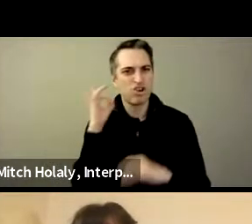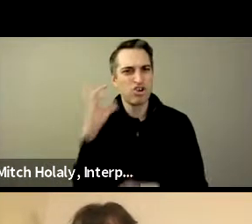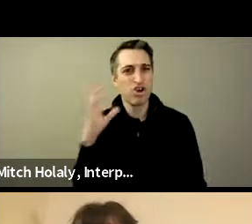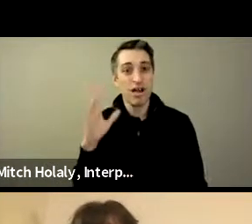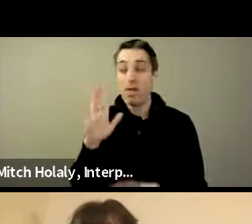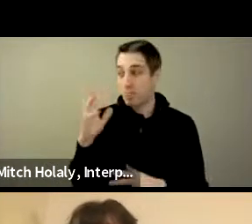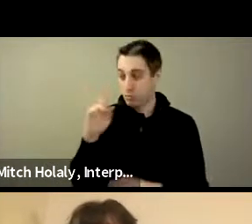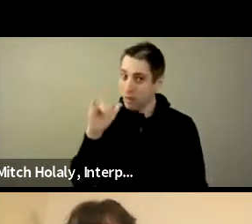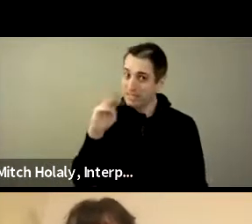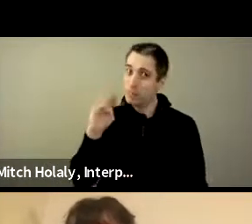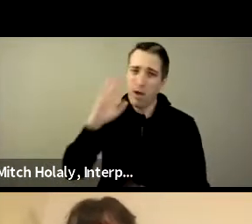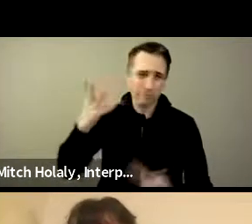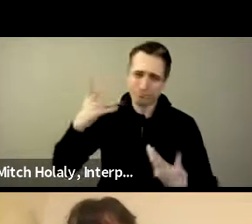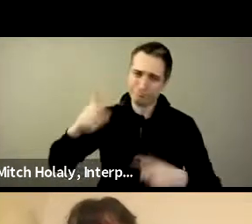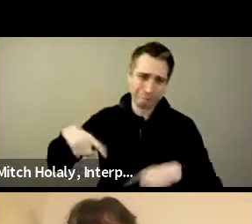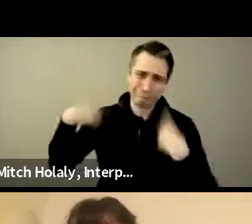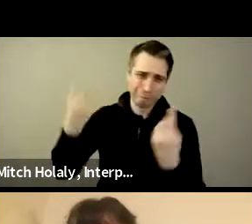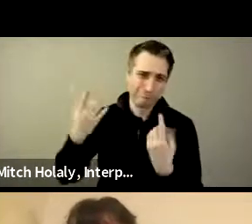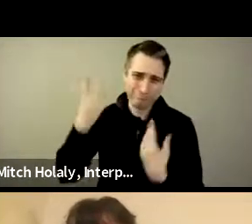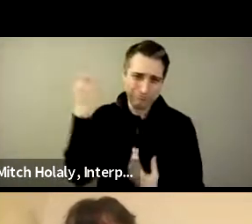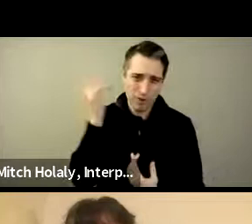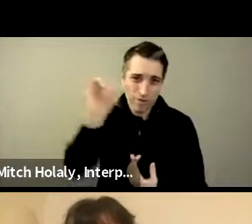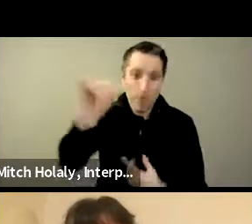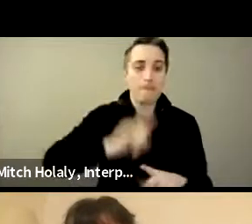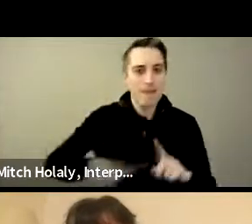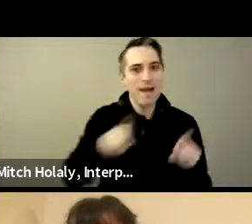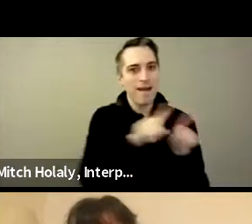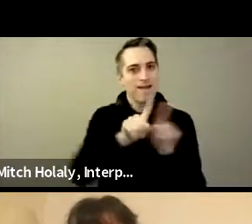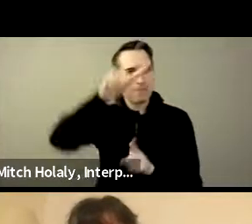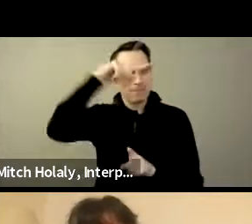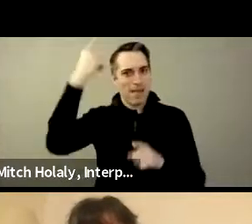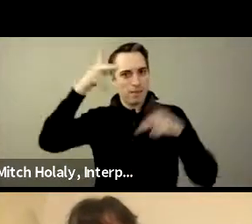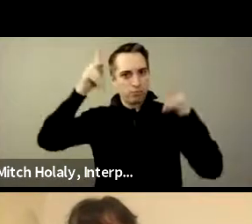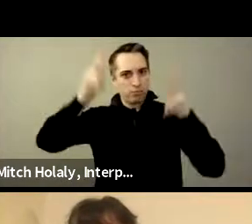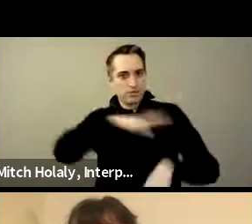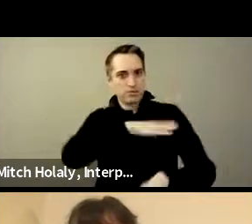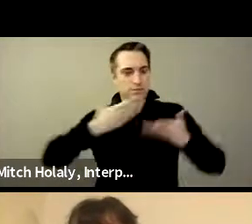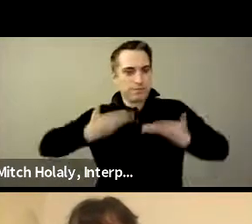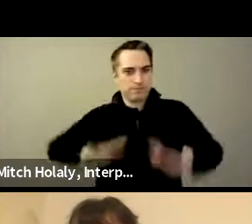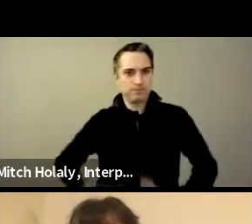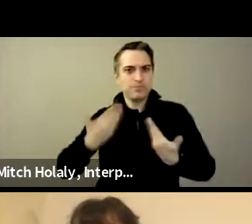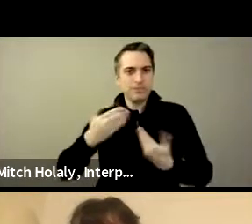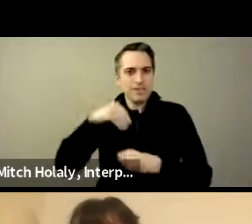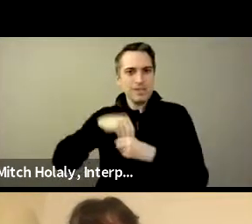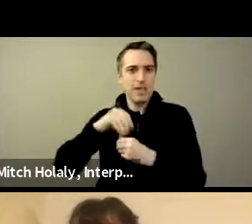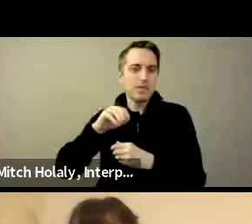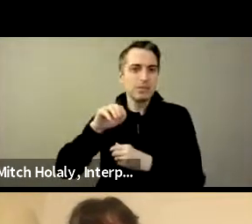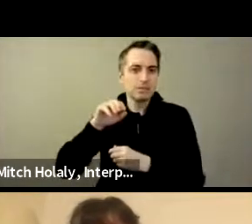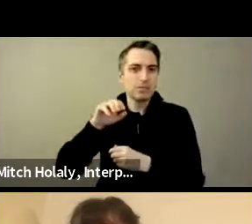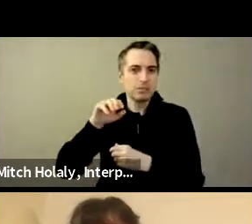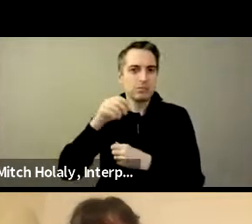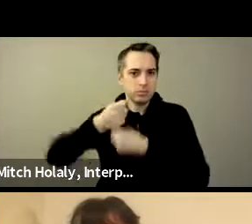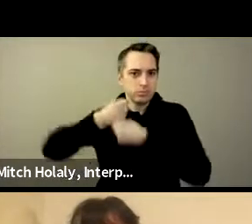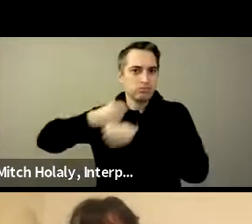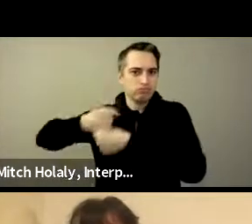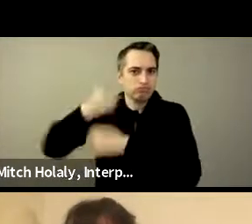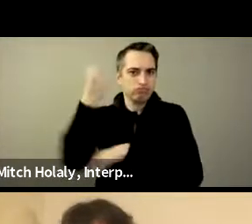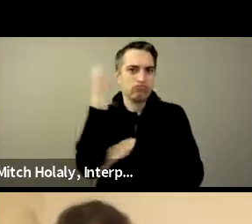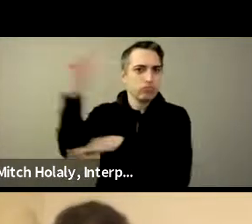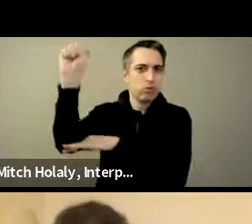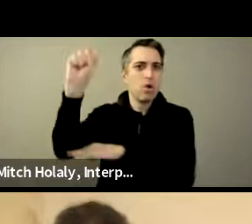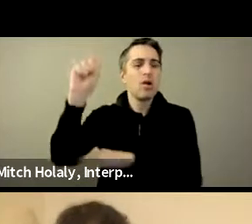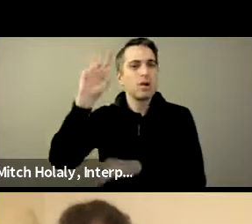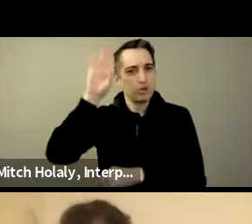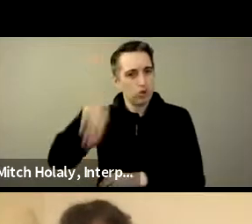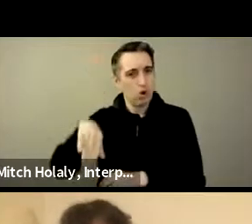die. However, we are called as a black person in the movement, as Dr. Barber stated. I'm a member of National Reverend Sharpton's